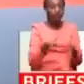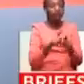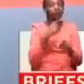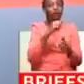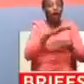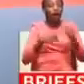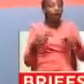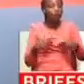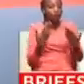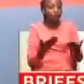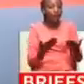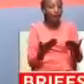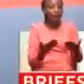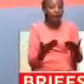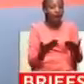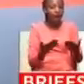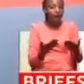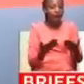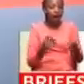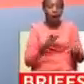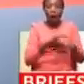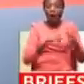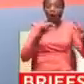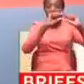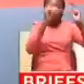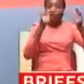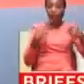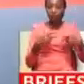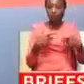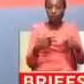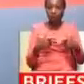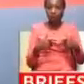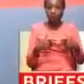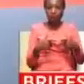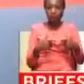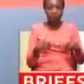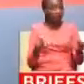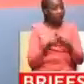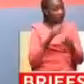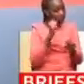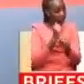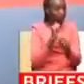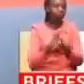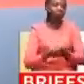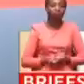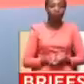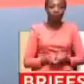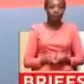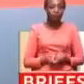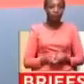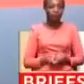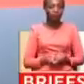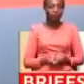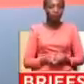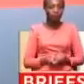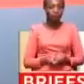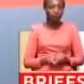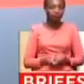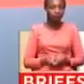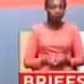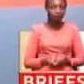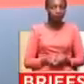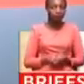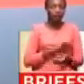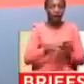it. You know, everybody who's ever been great, Notorious B.I.G., Tupac, you know, all of the Big L, all of these guys who